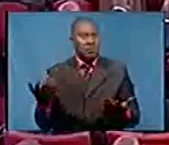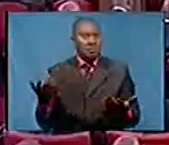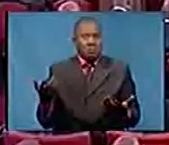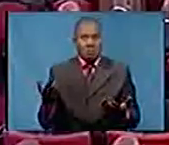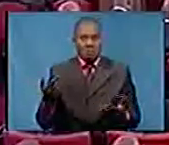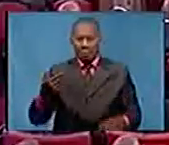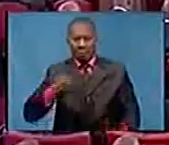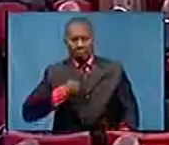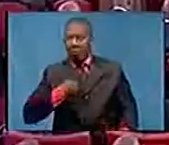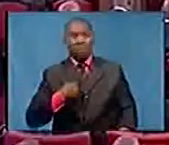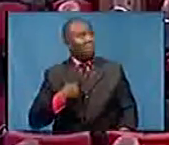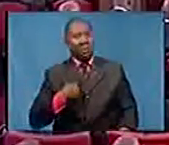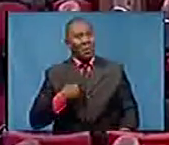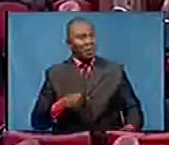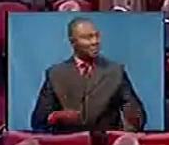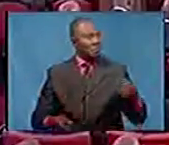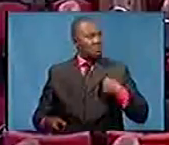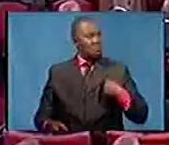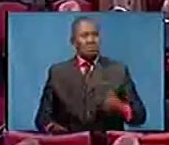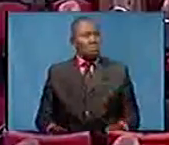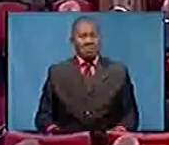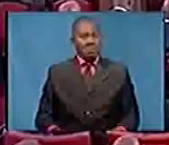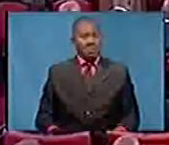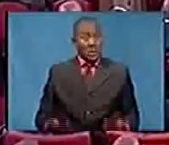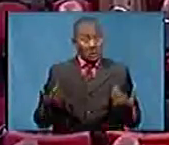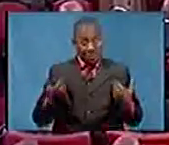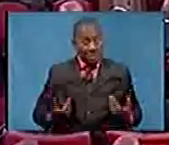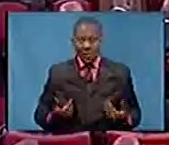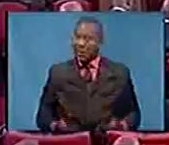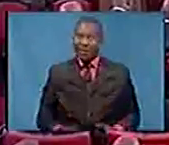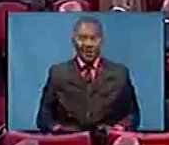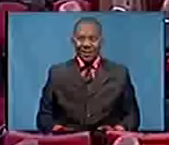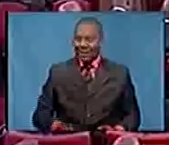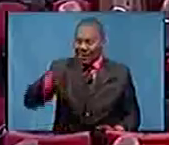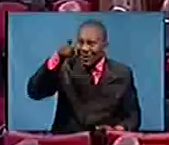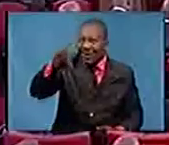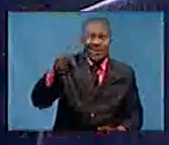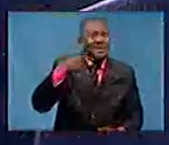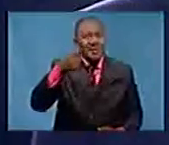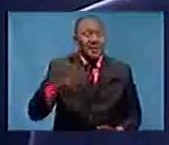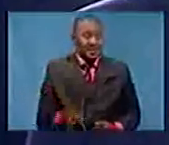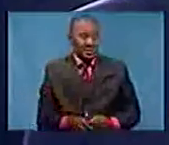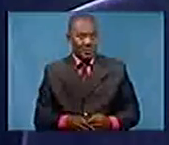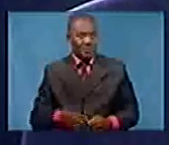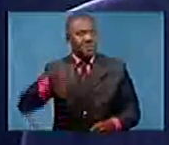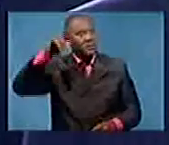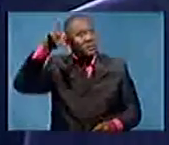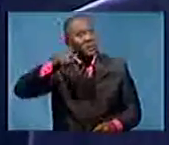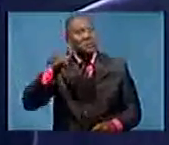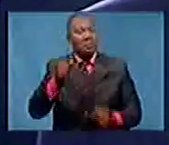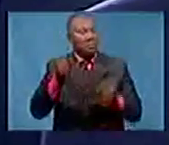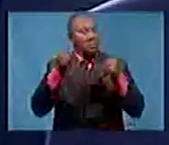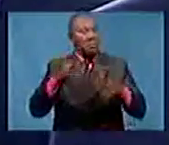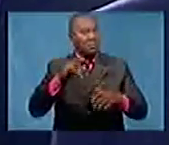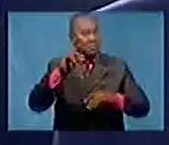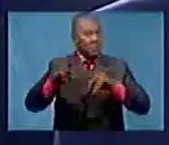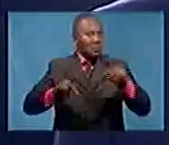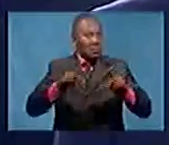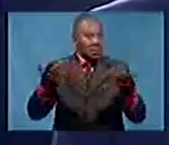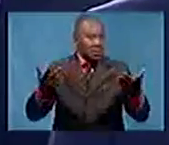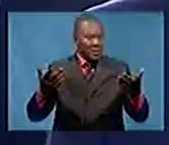him. They said a certain Sir John is not him. Then, later on, a number of people, you know what